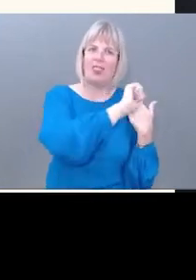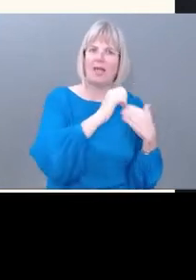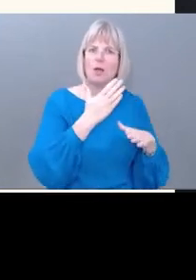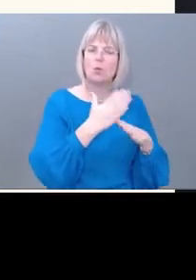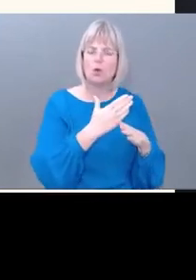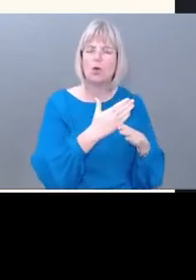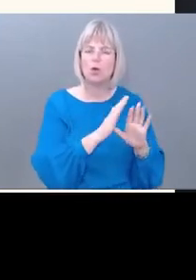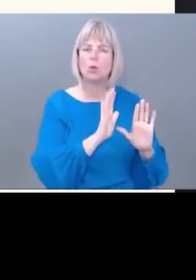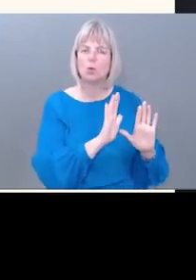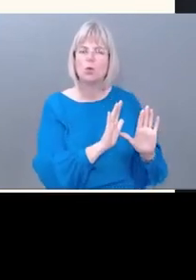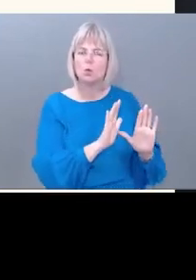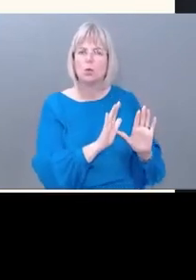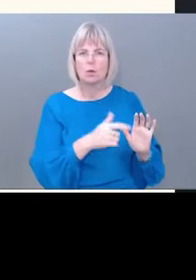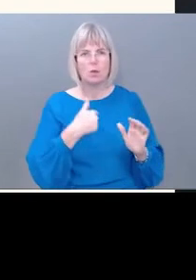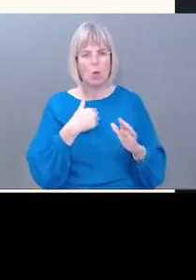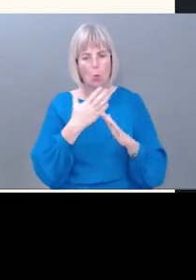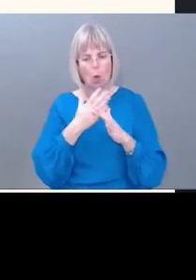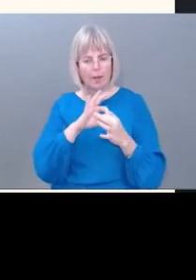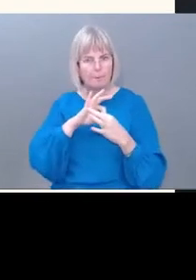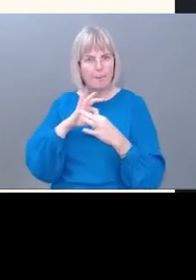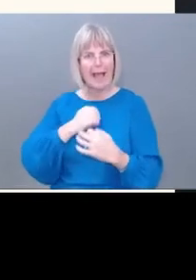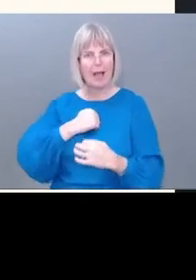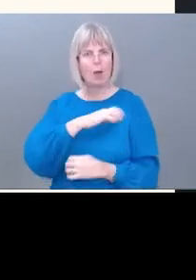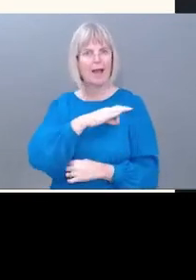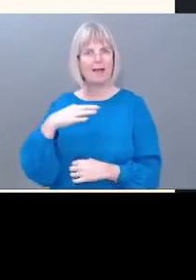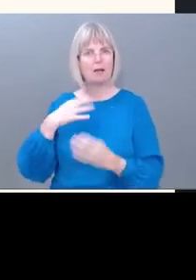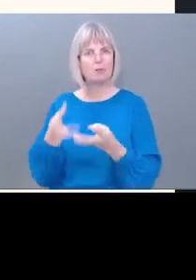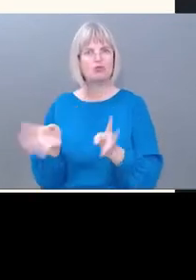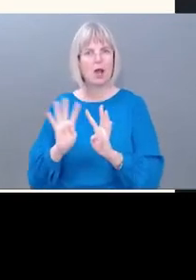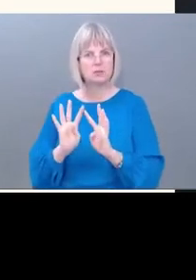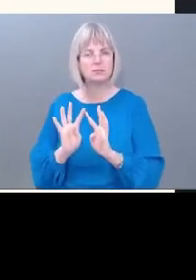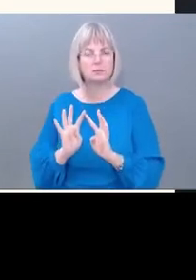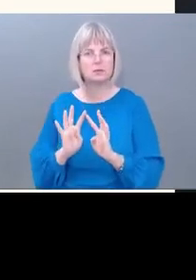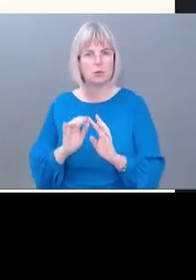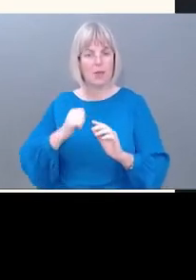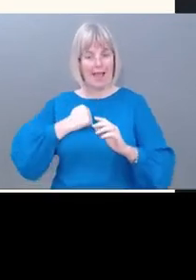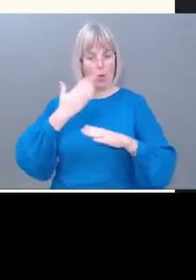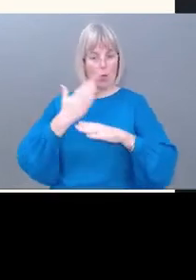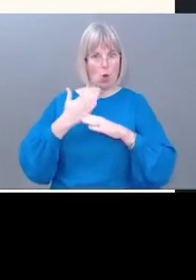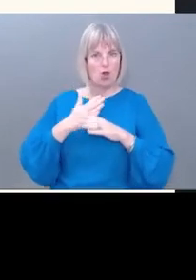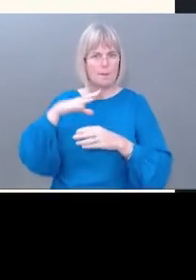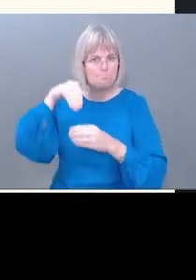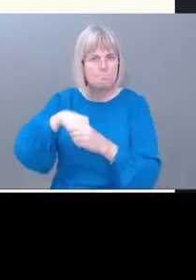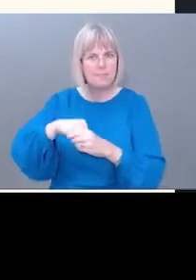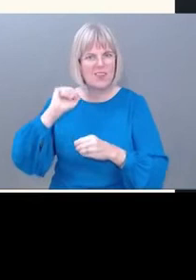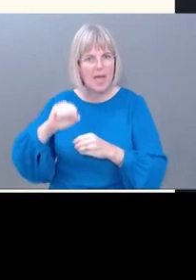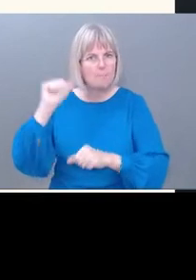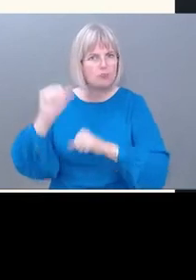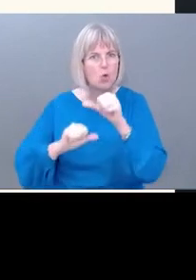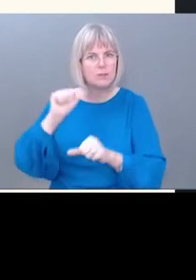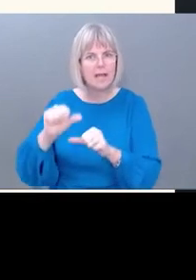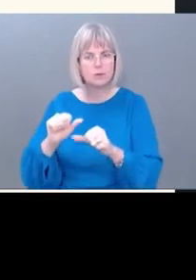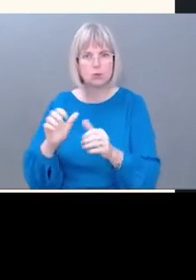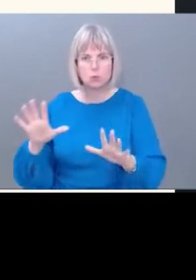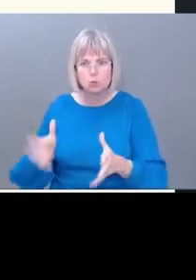working closely with our clinical trusts to try and embed the work in their processes to kind of increase that engagement and to support the engagement